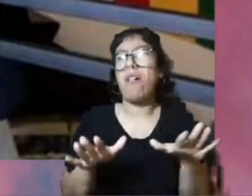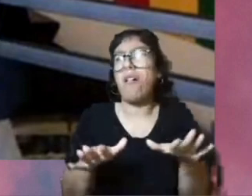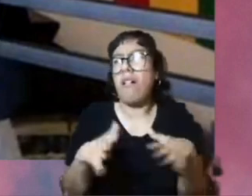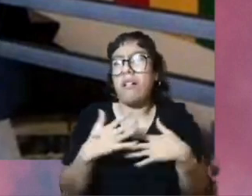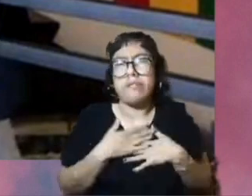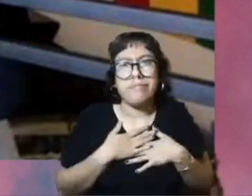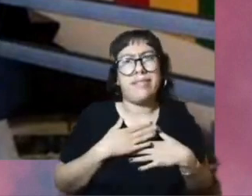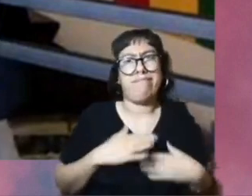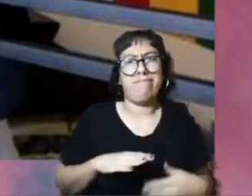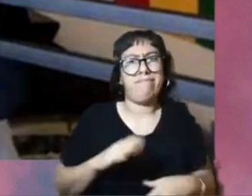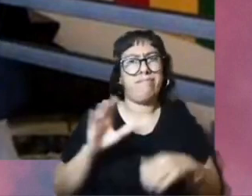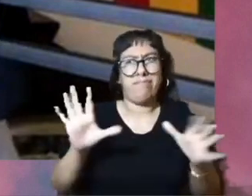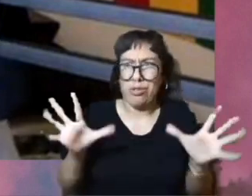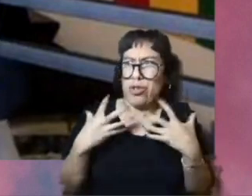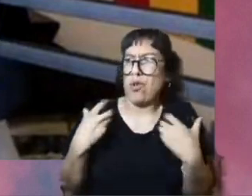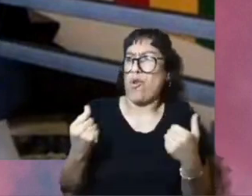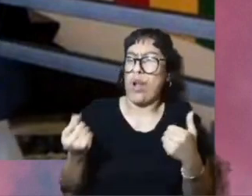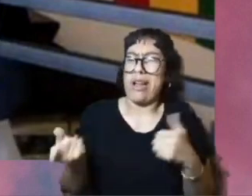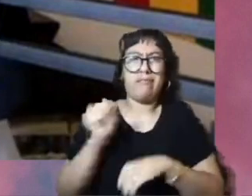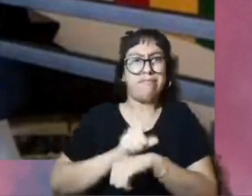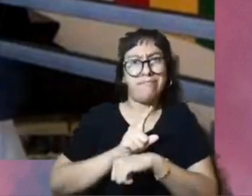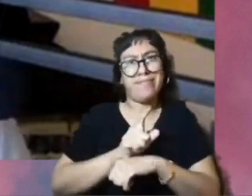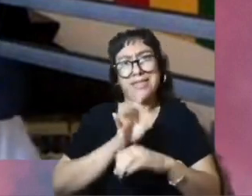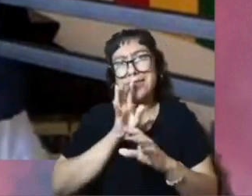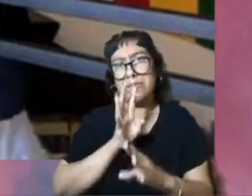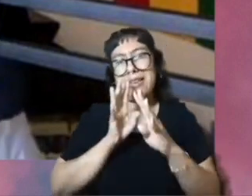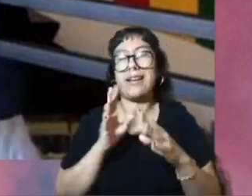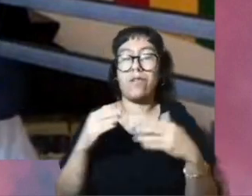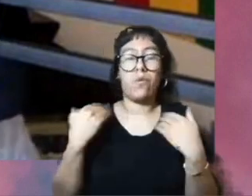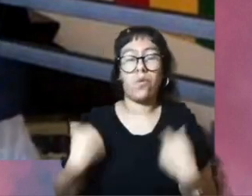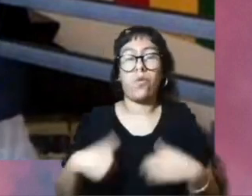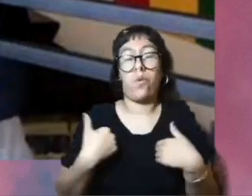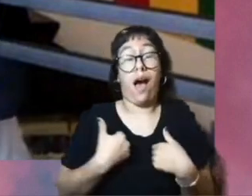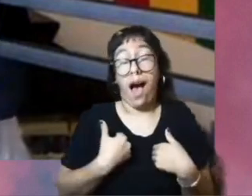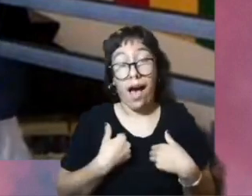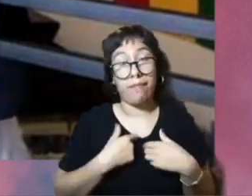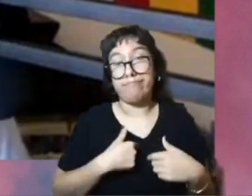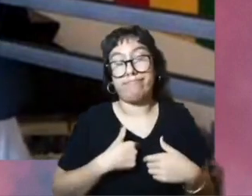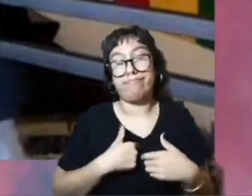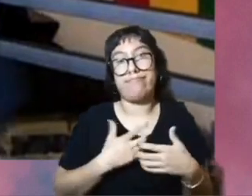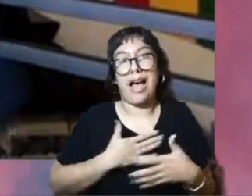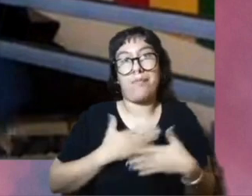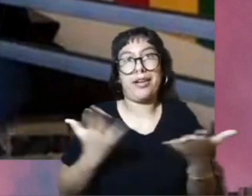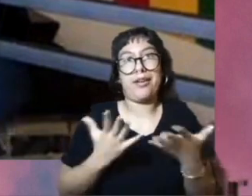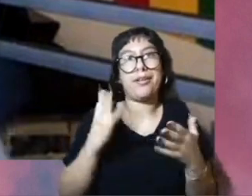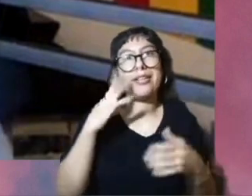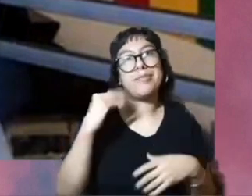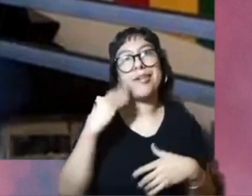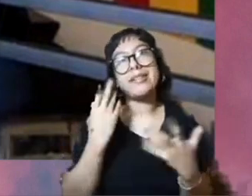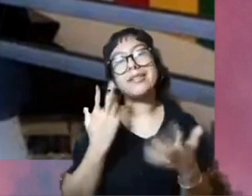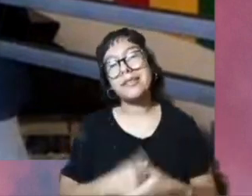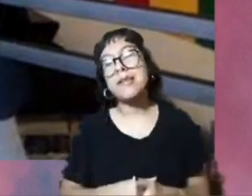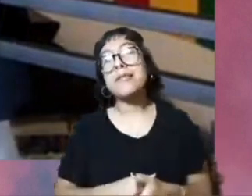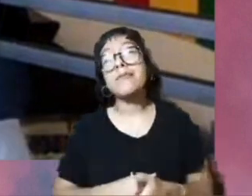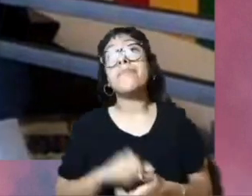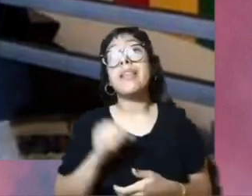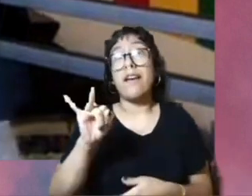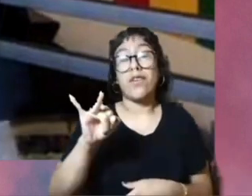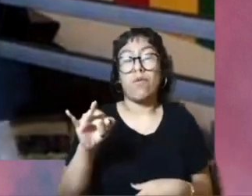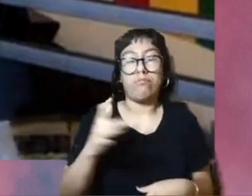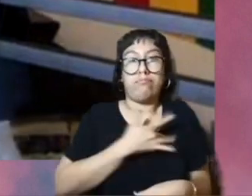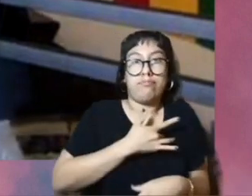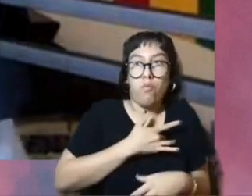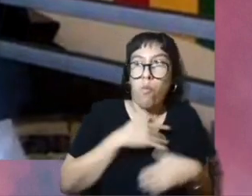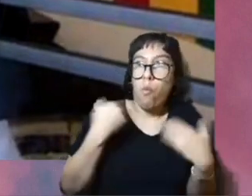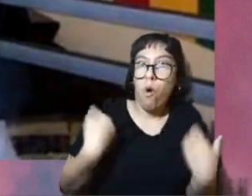how incredible it is and the courage that it takes for these poets to do what they're doing right now. And I'm just like blessed to be part of the experience. So if you were blown away like I